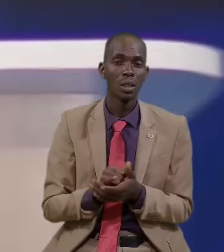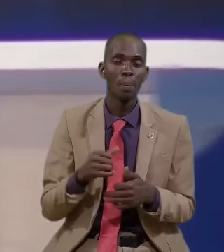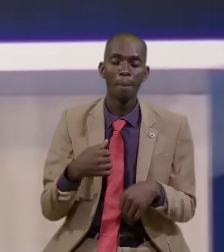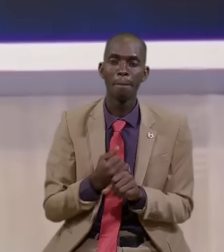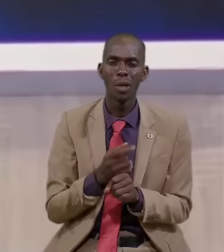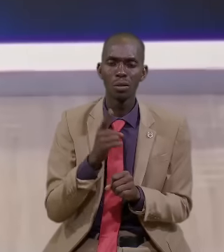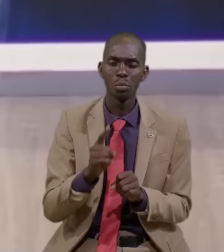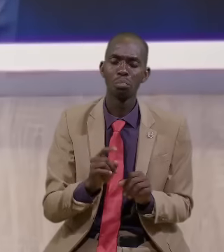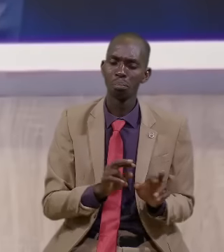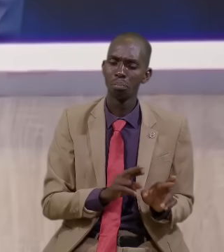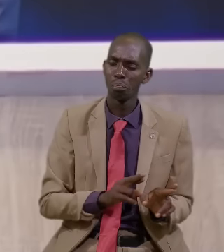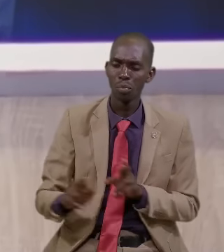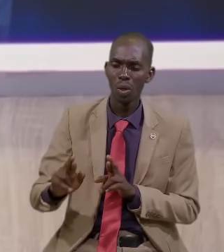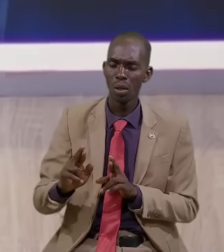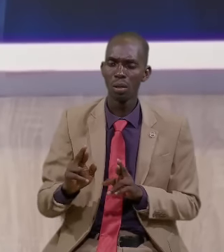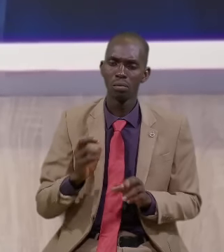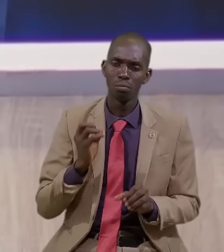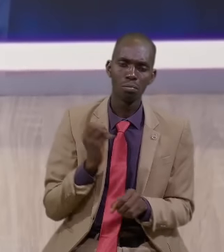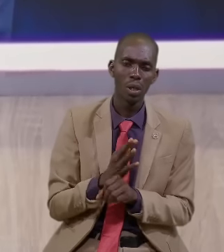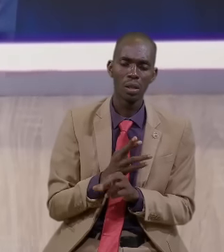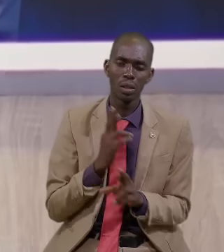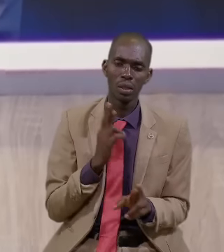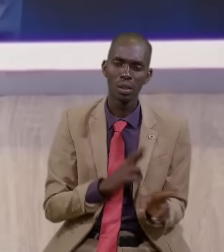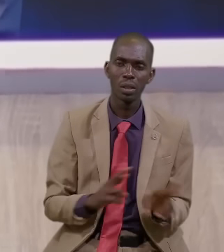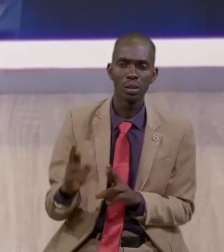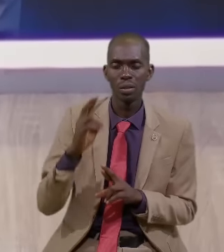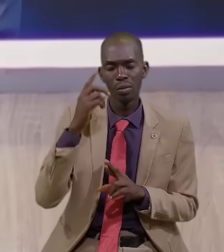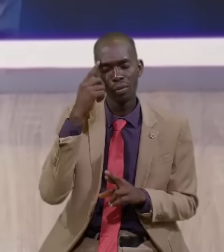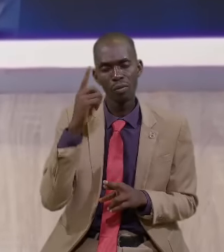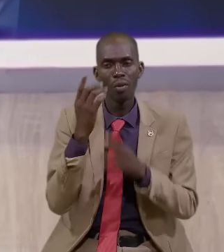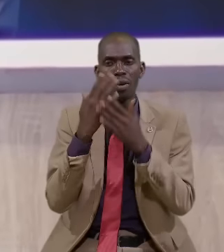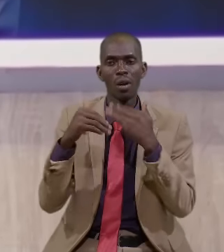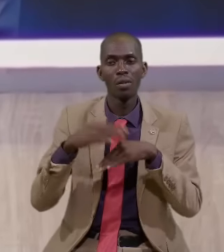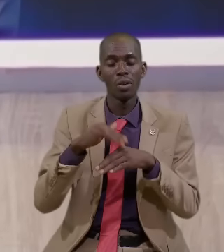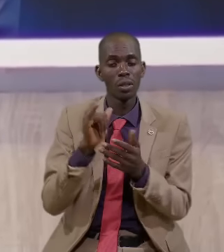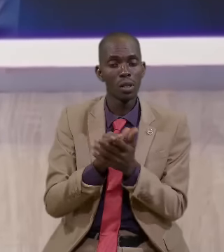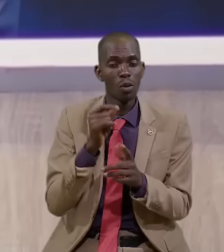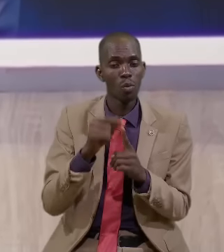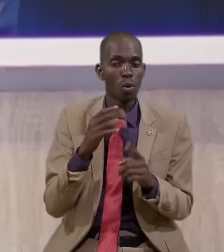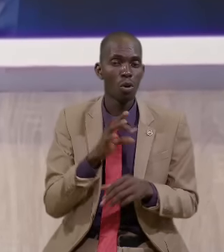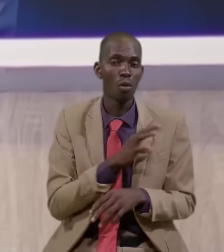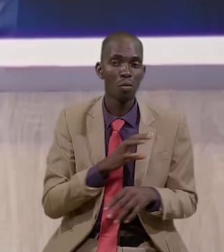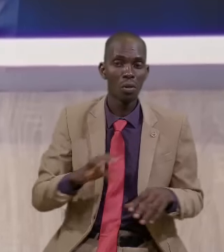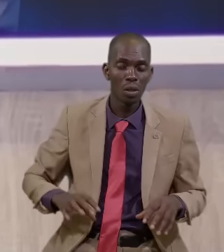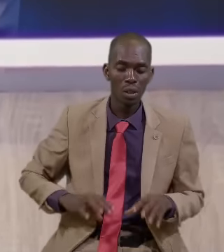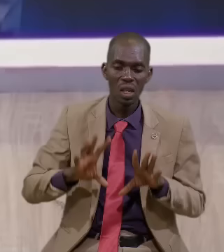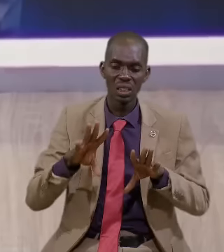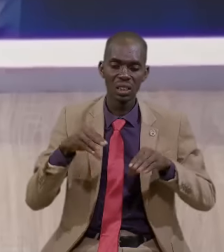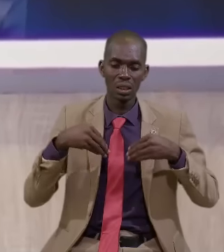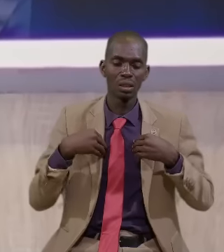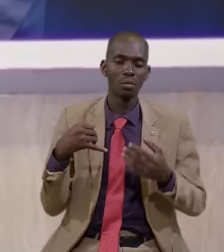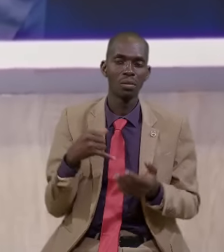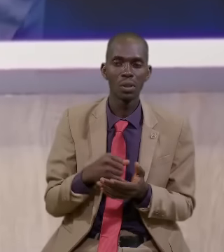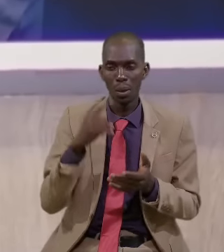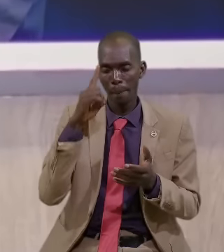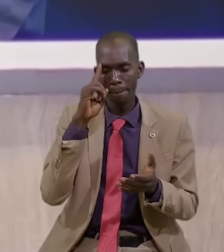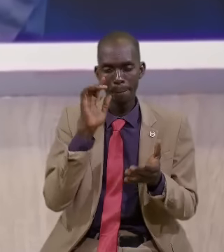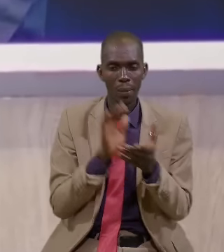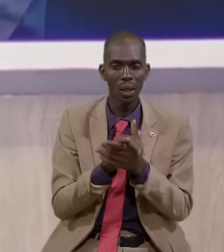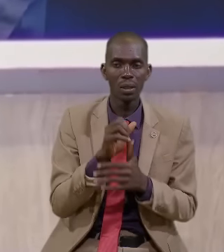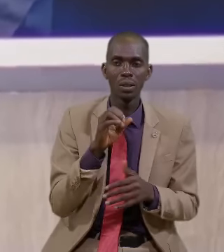heaven. The words of Christ. You take that to heart. You believe that. You act on